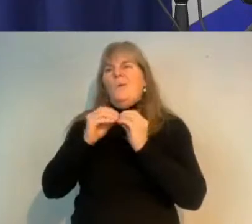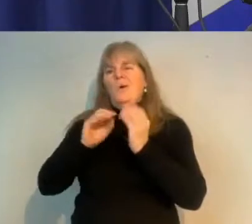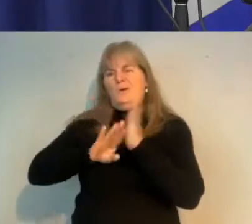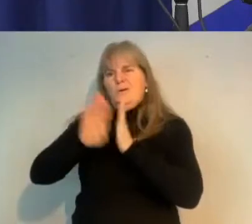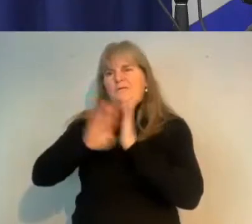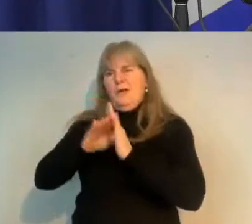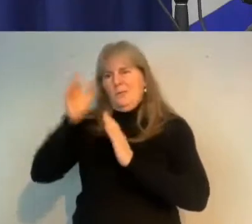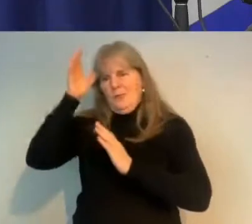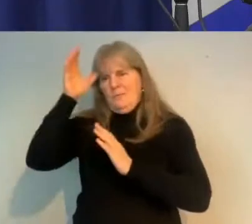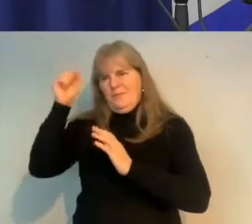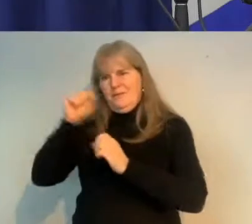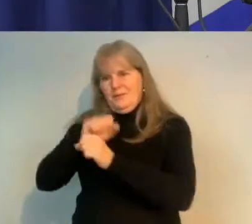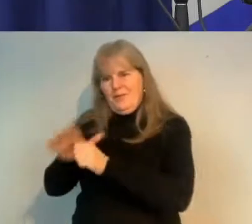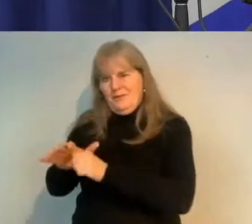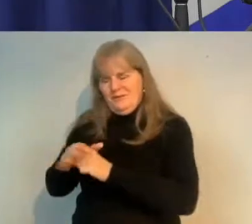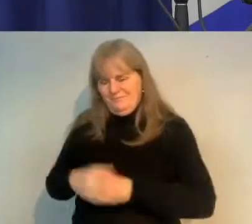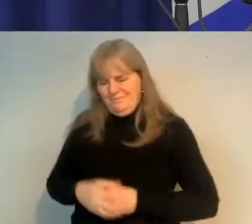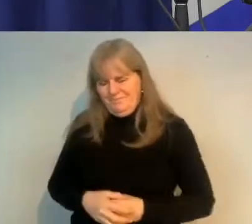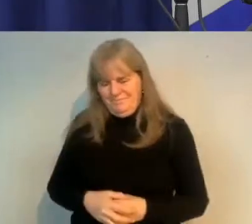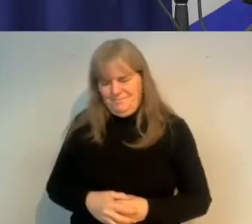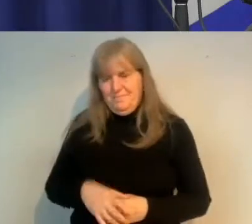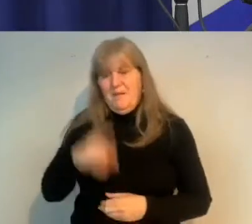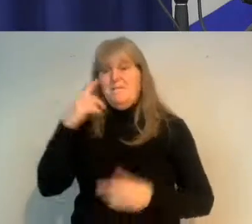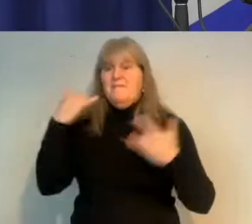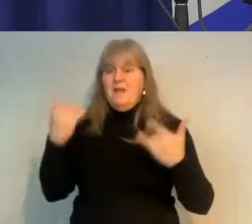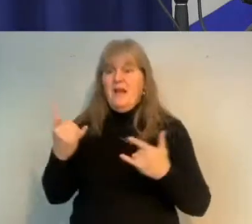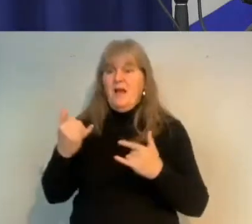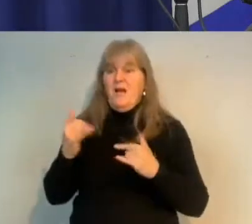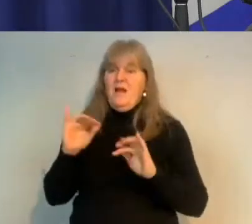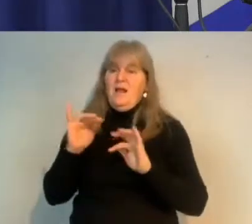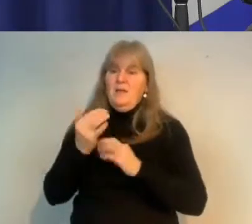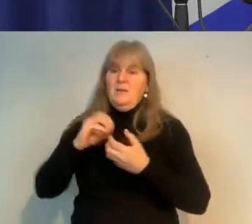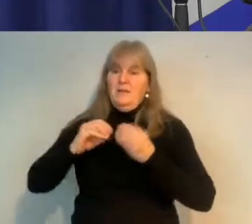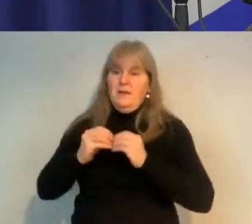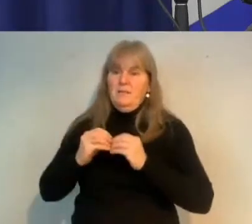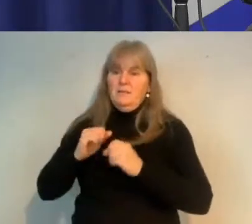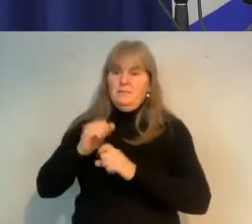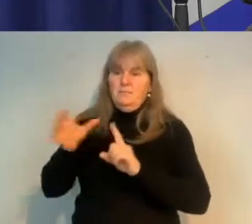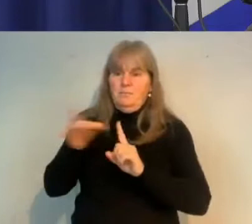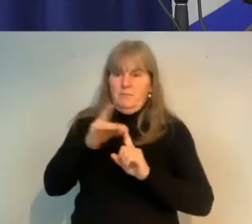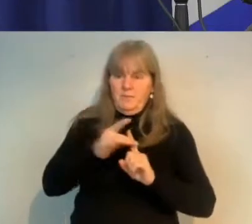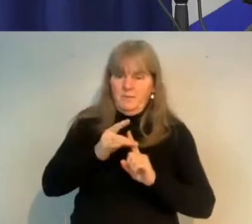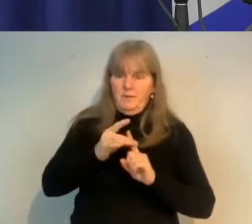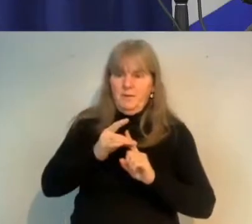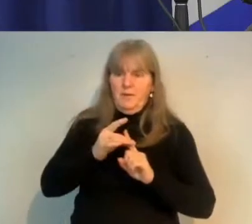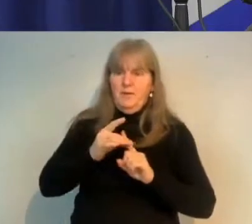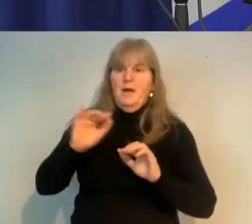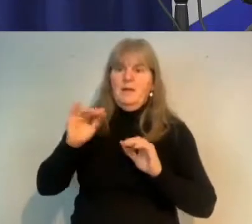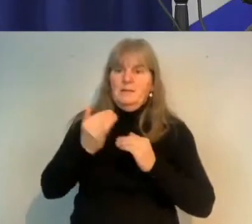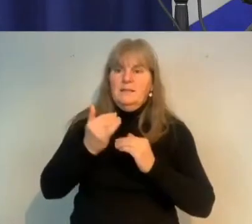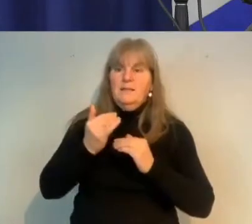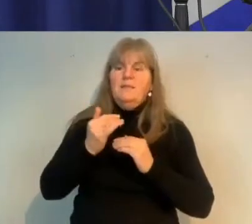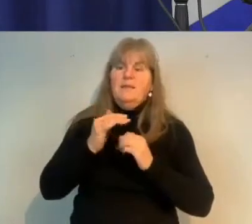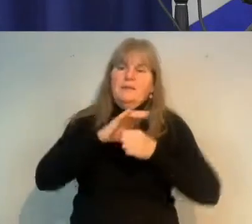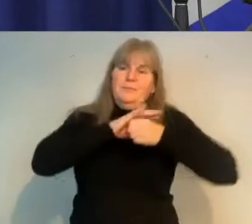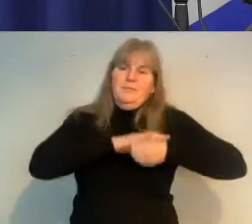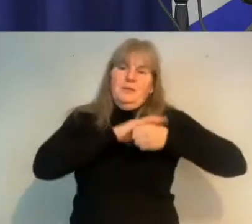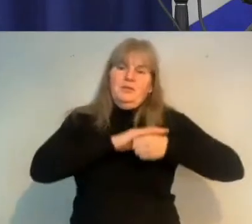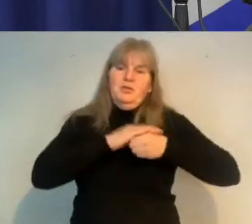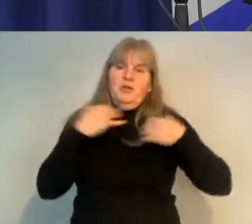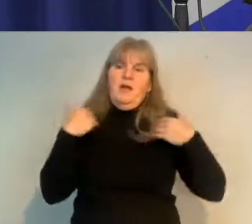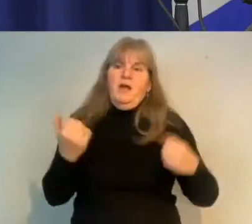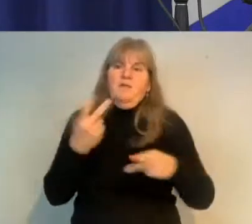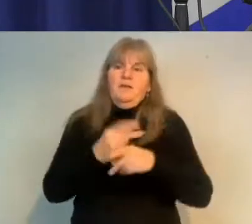The challenge right now is to keep the cases down, to avoid hospital strain, and also for those with strong immunity to learn to manage this